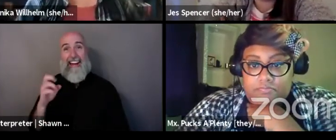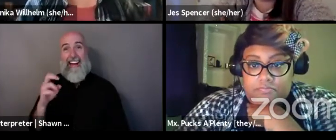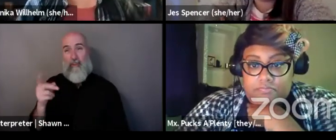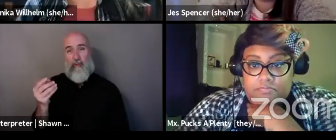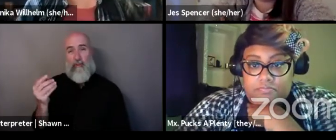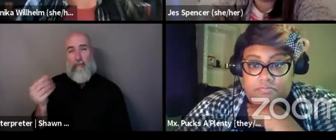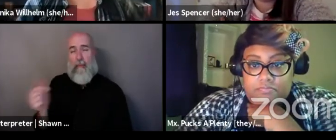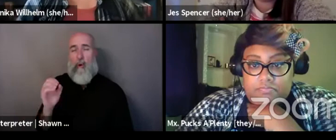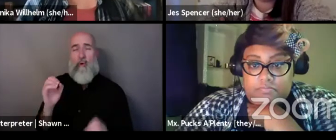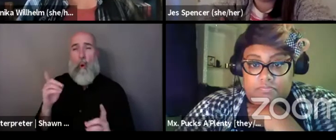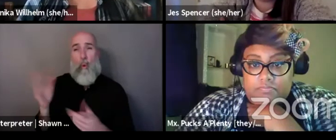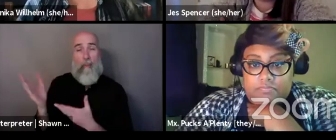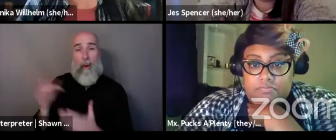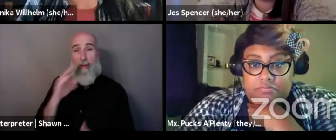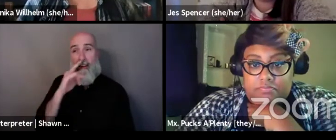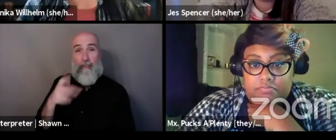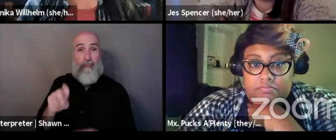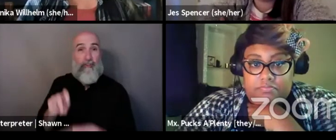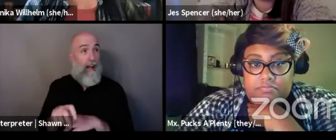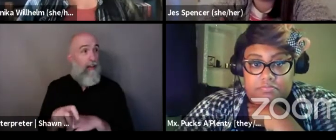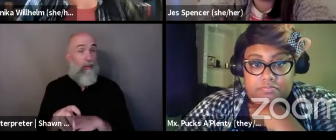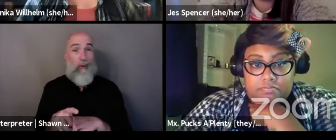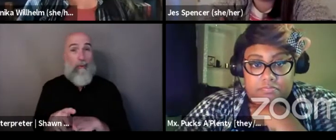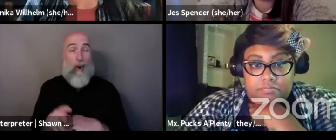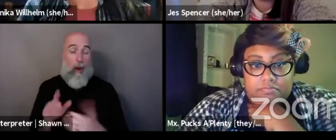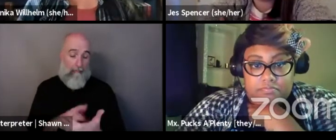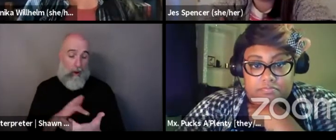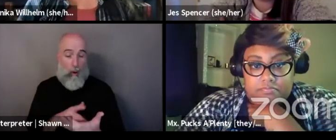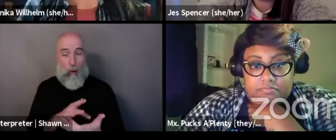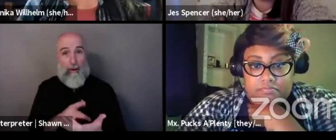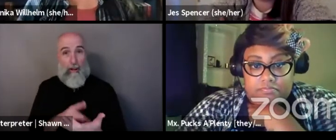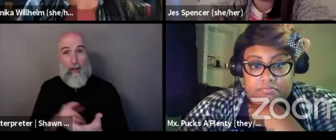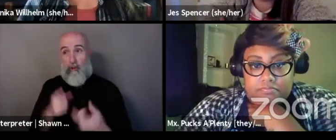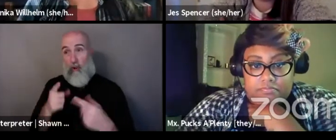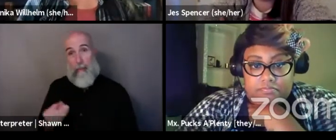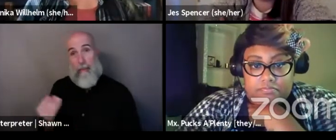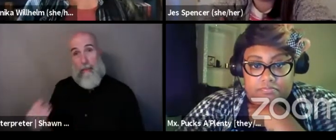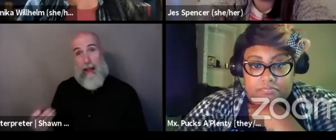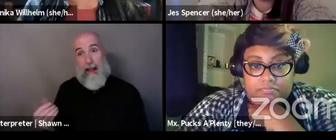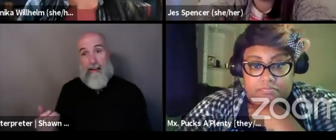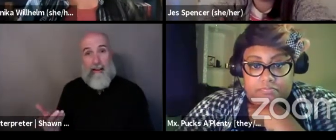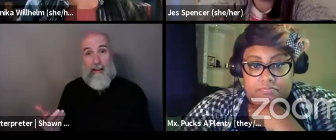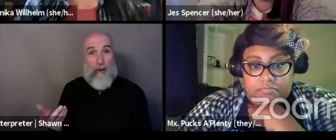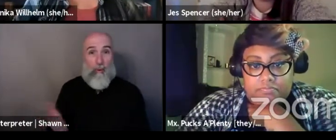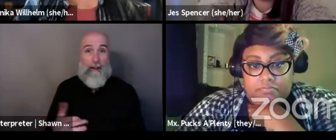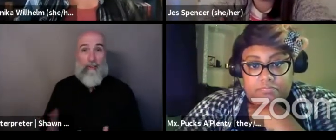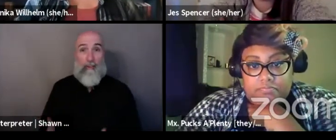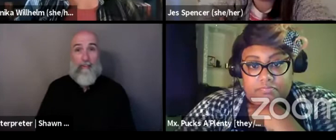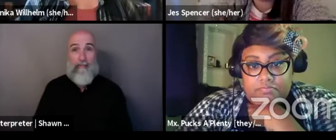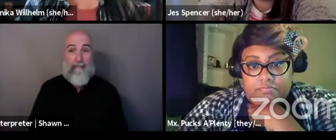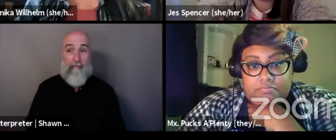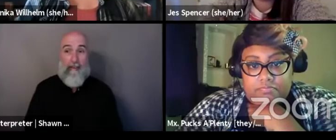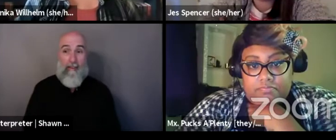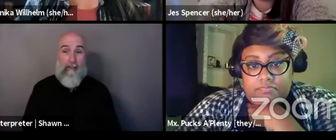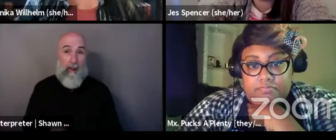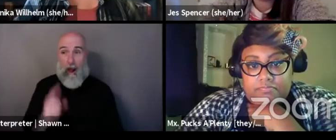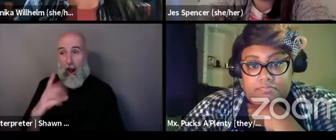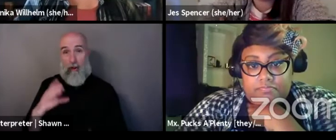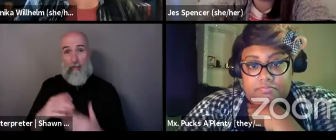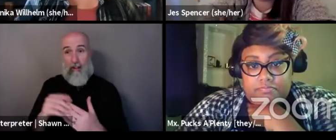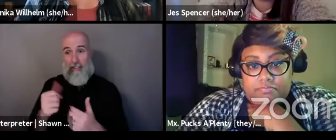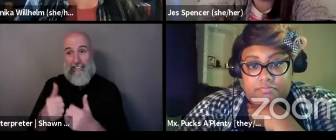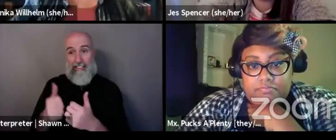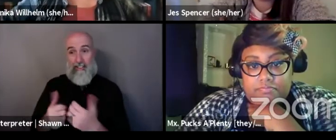them and no one brought their kids and they just sat in that room on their phone and you just happened to pay actors, you know, whatever, $100 each. That's